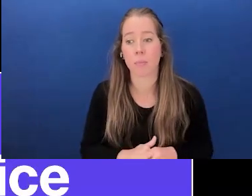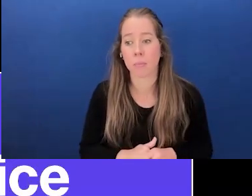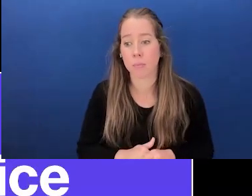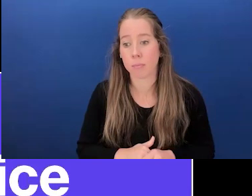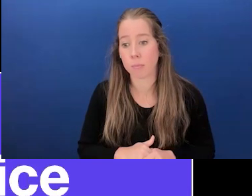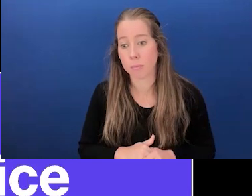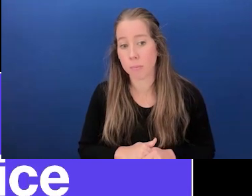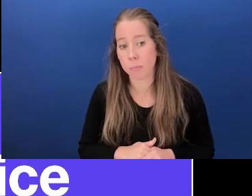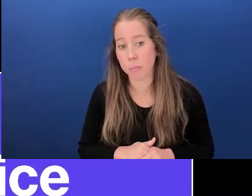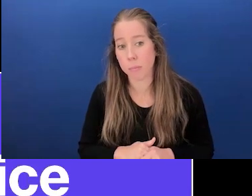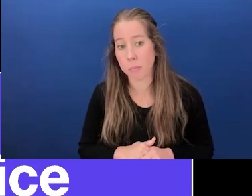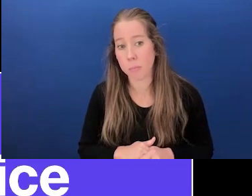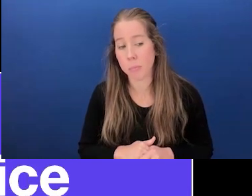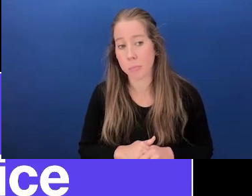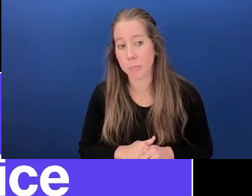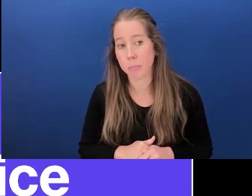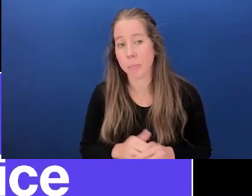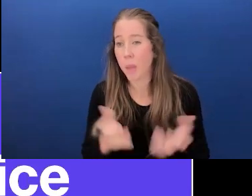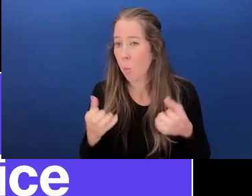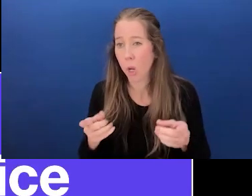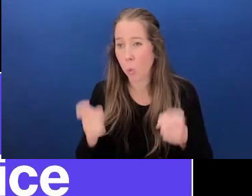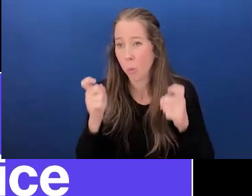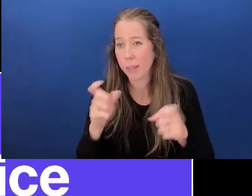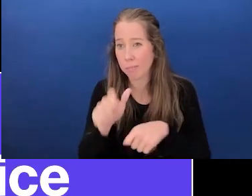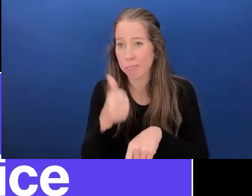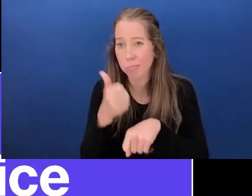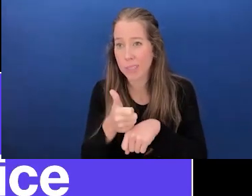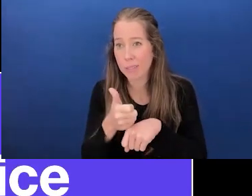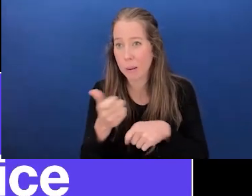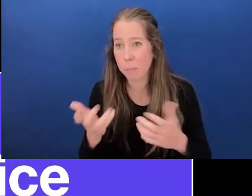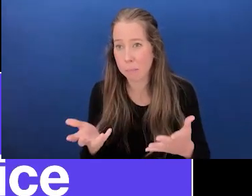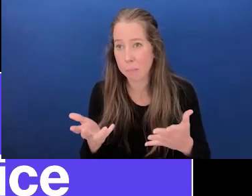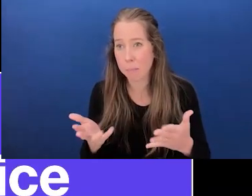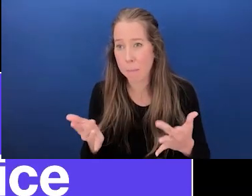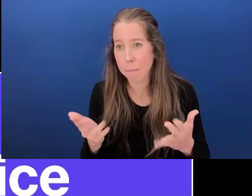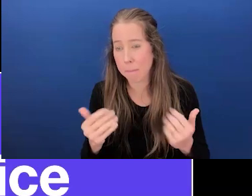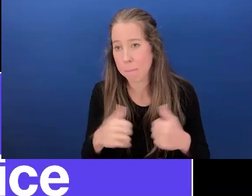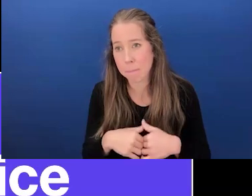So I want to just really quickly kind of set up the